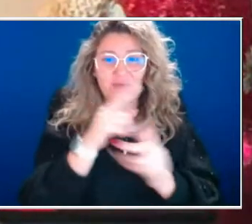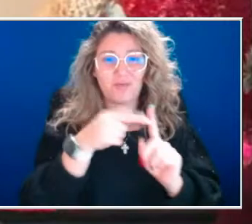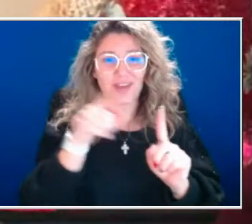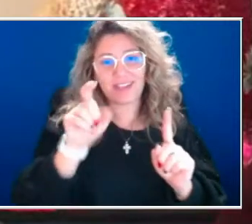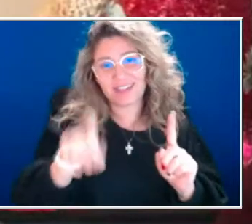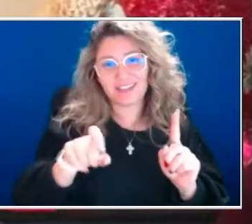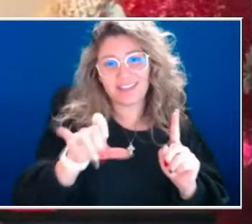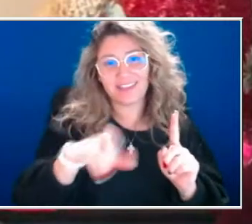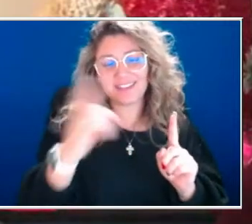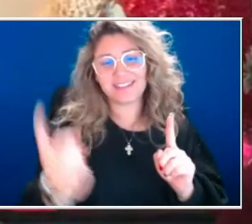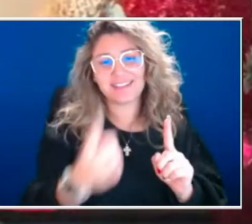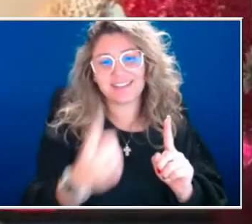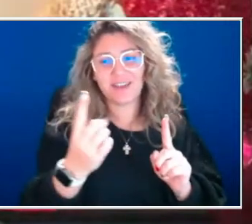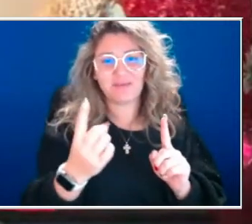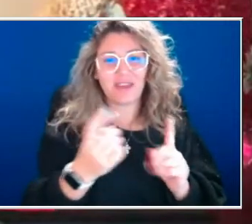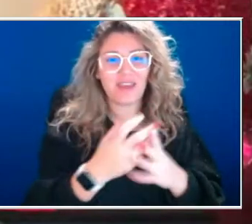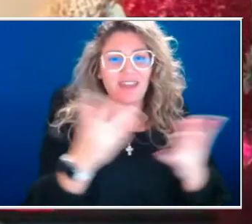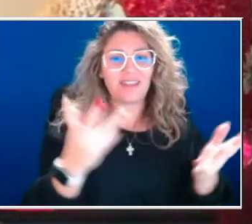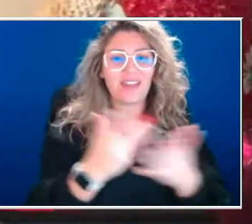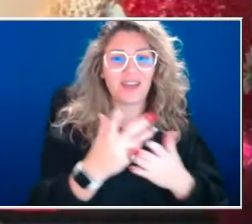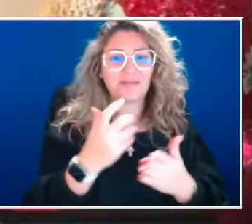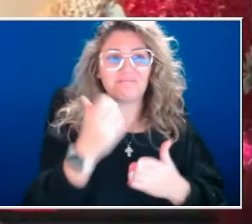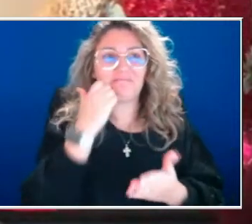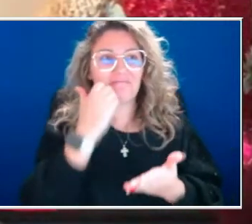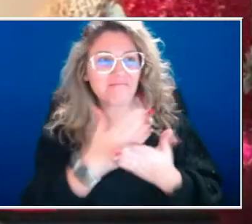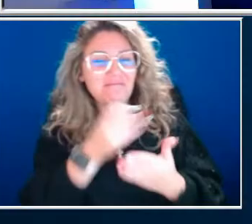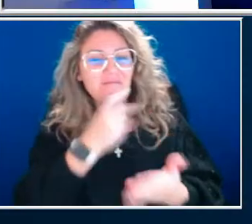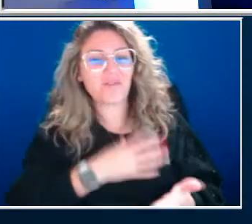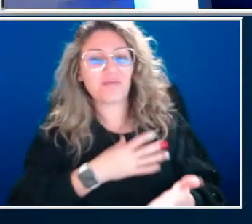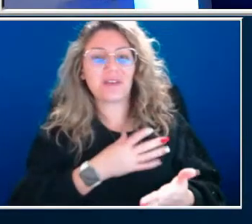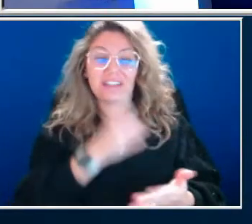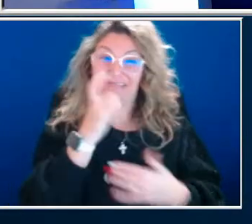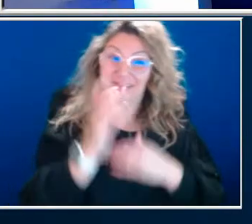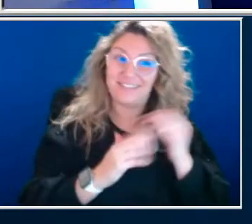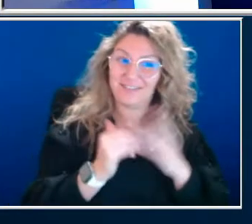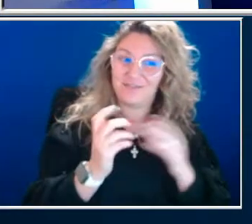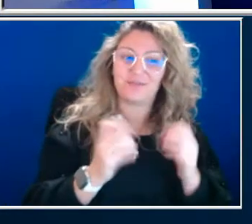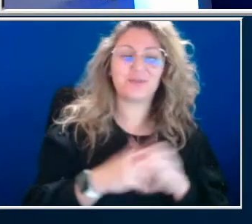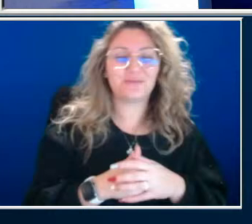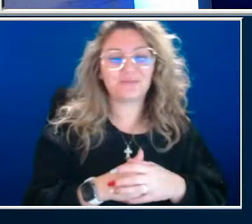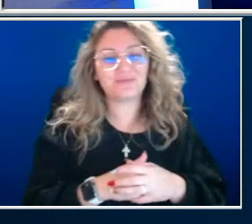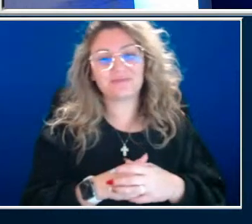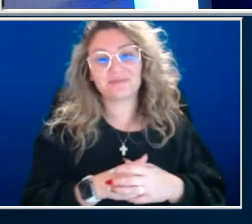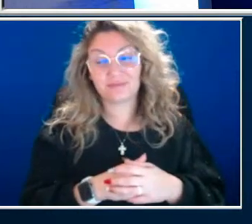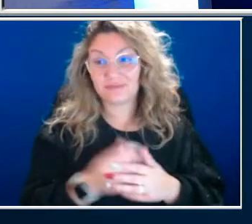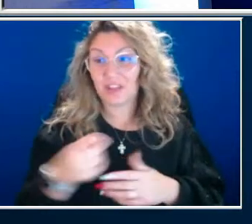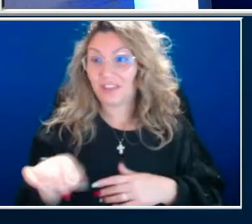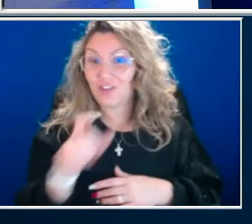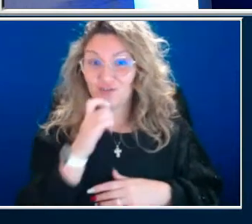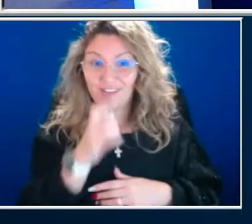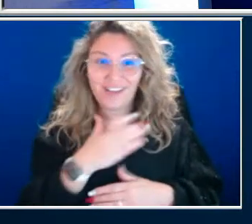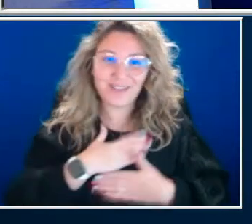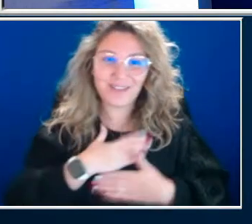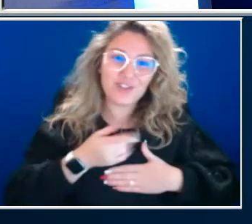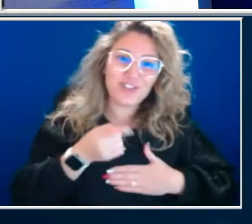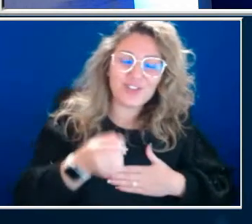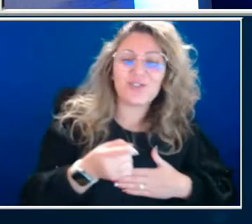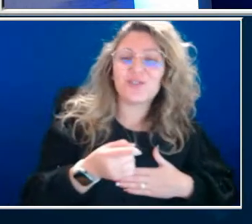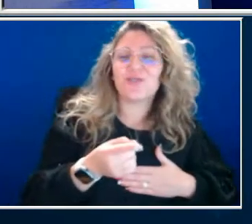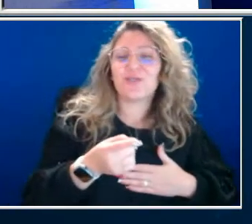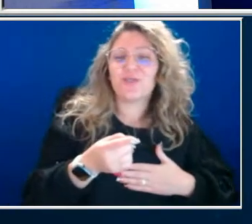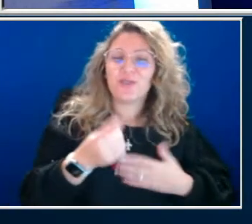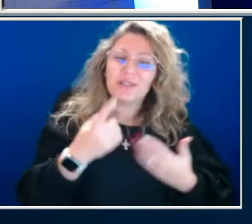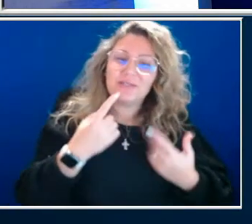something that a lot of menopausal women are not comfortable with. Well, they're not, and I appreciate you coming forward and sharing your